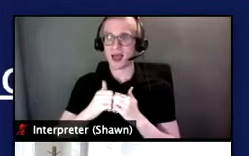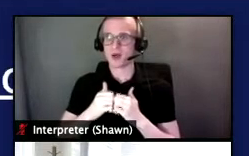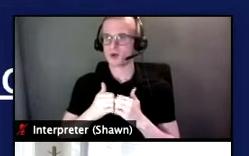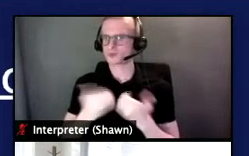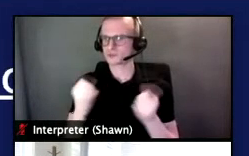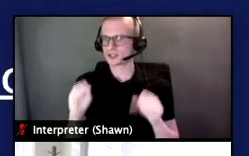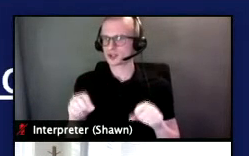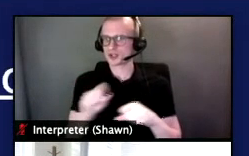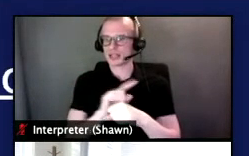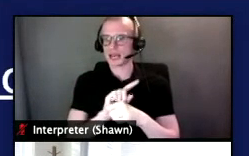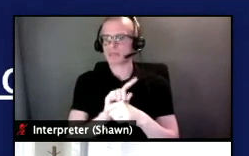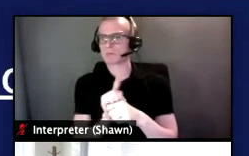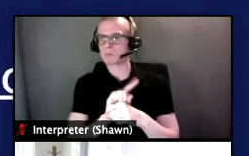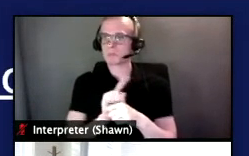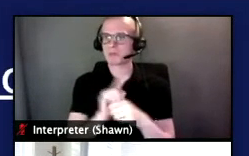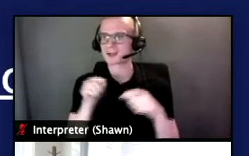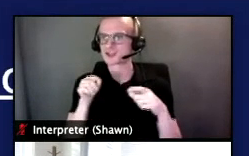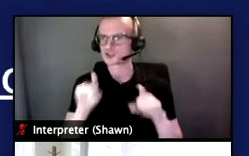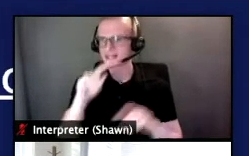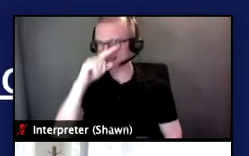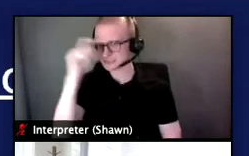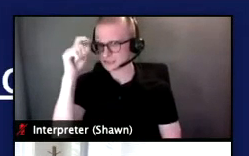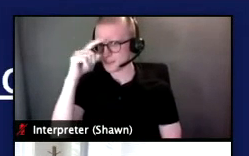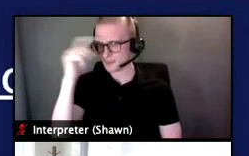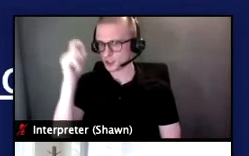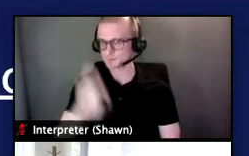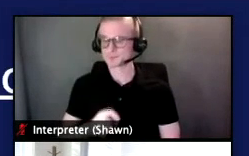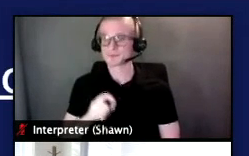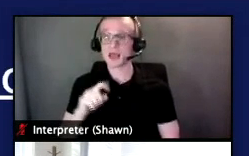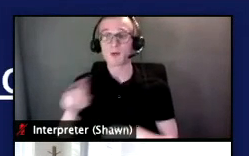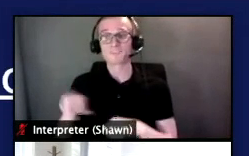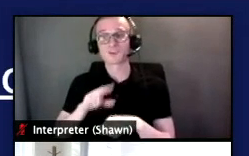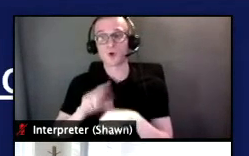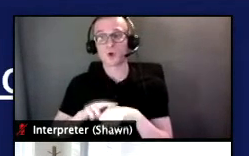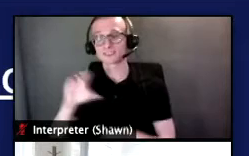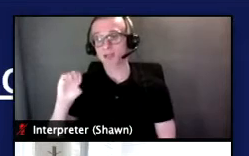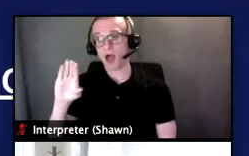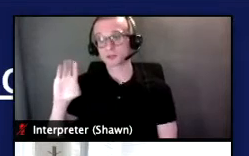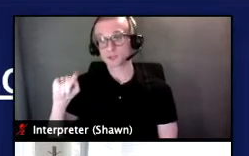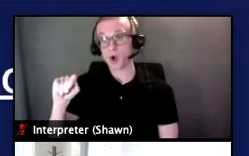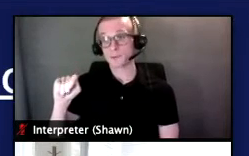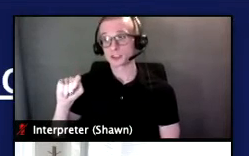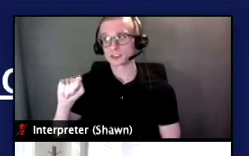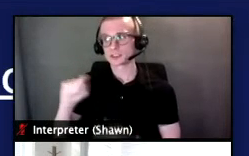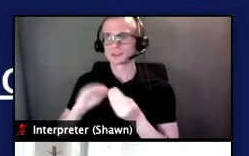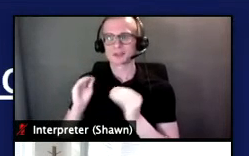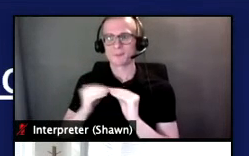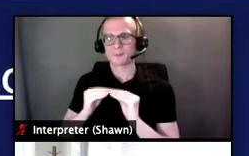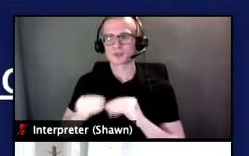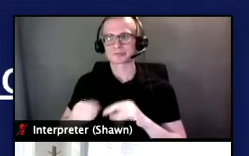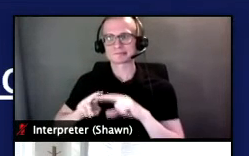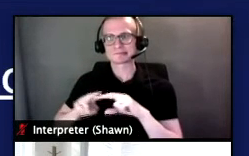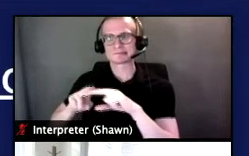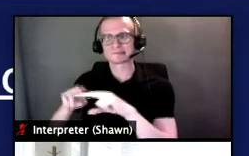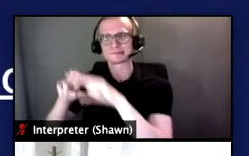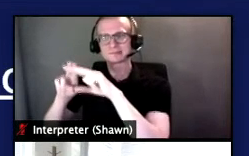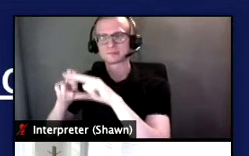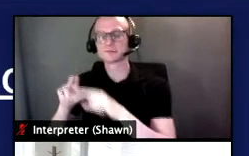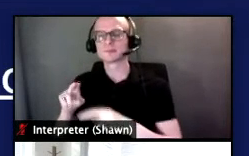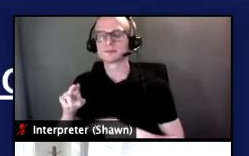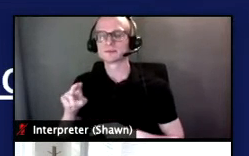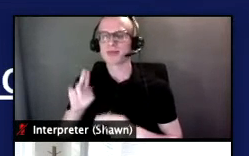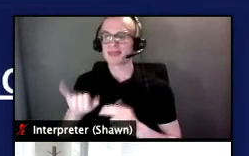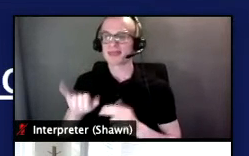over the summer. Certainly, once October hit and our numbers have been going up and up, it's meant that we've been